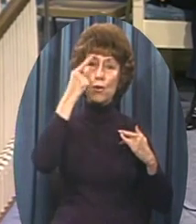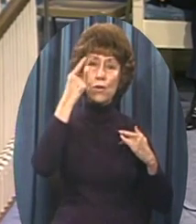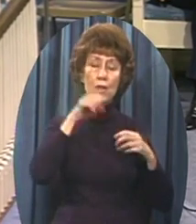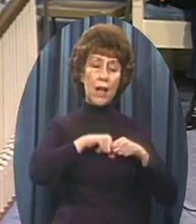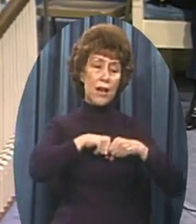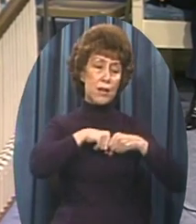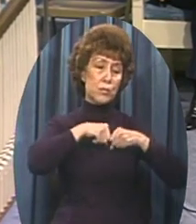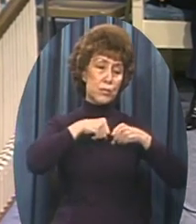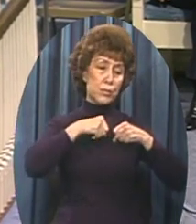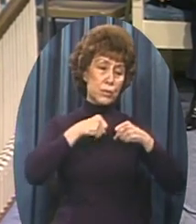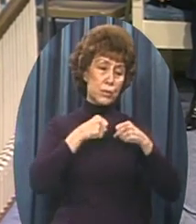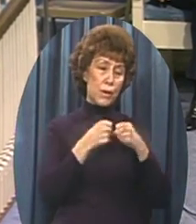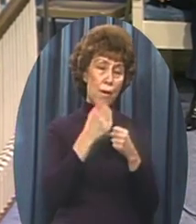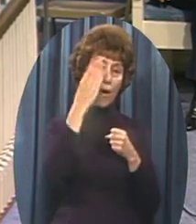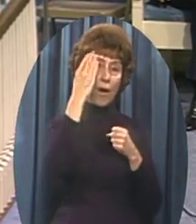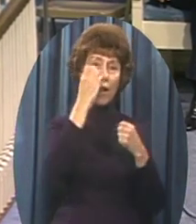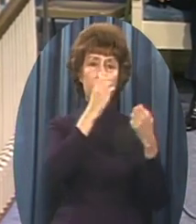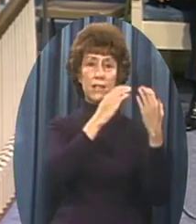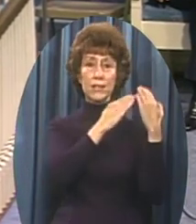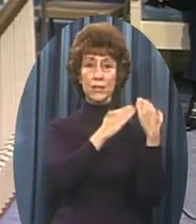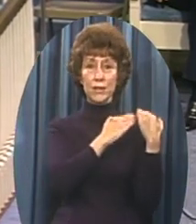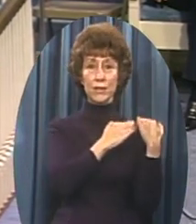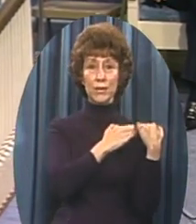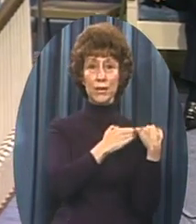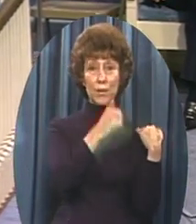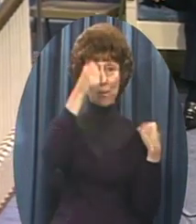break in two, oh,